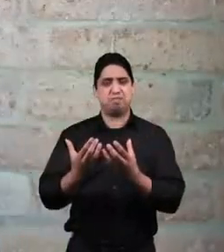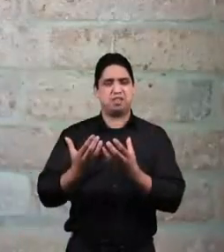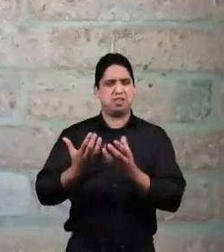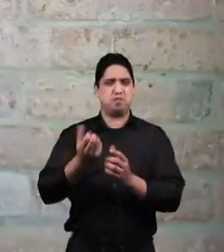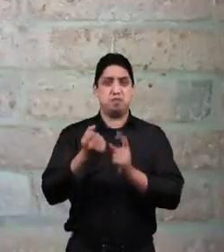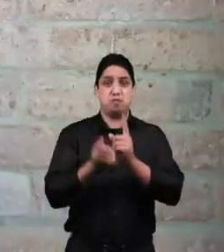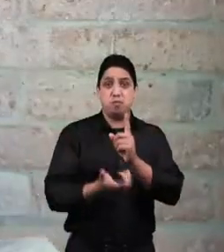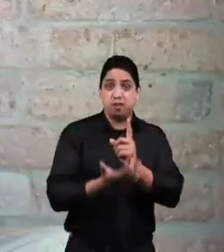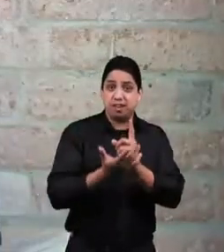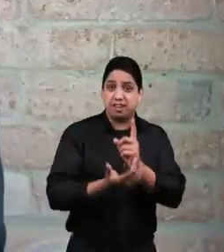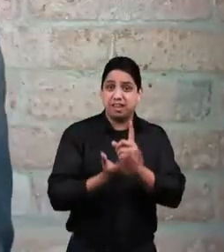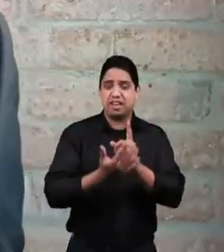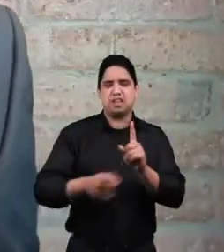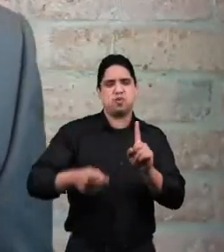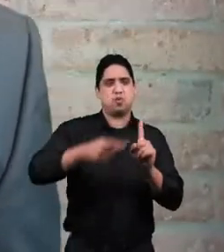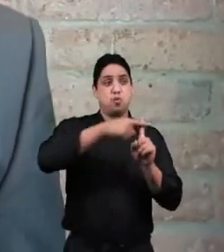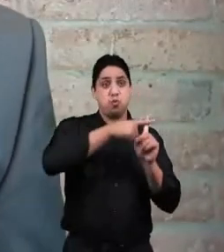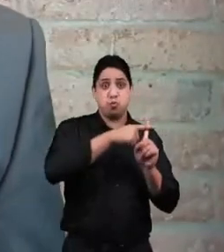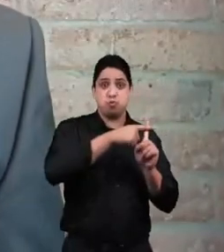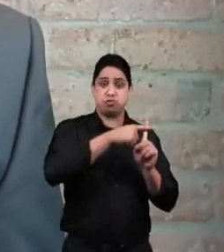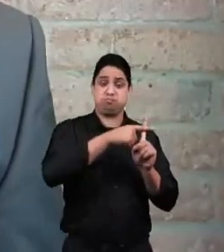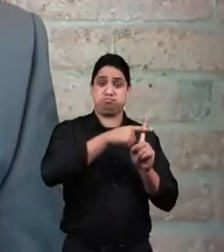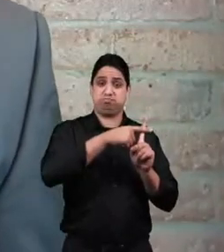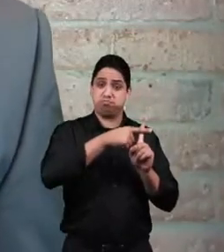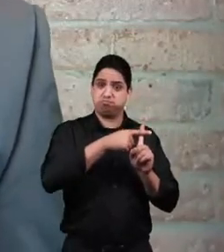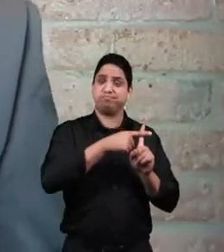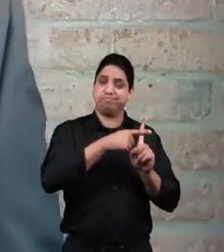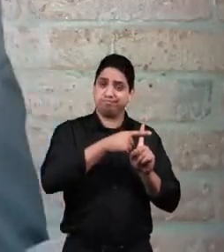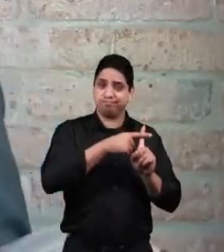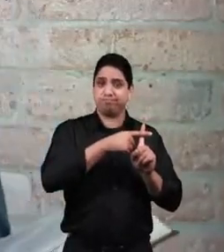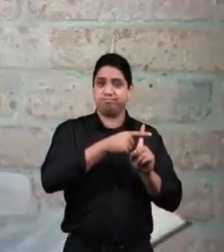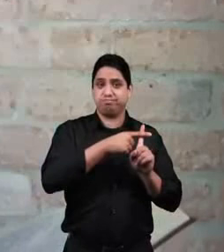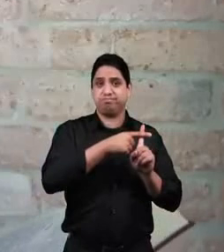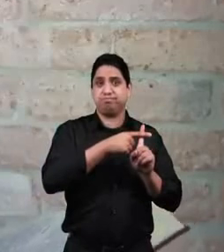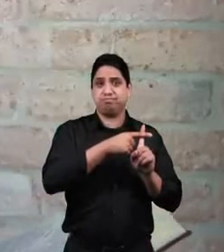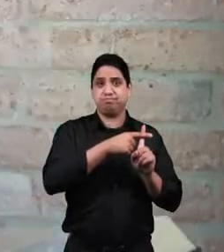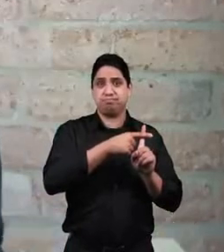arenas, into the fires, into the crosses,